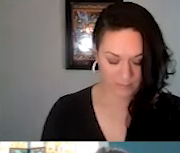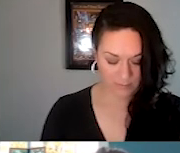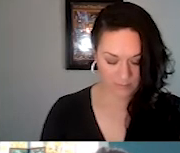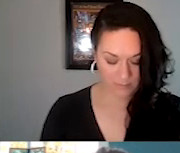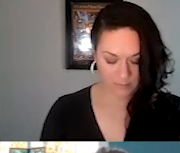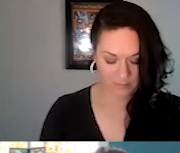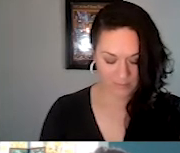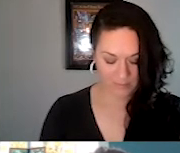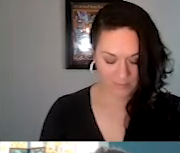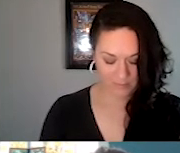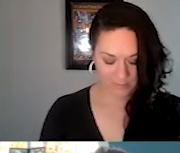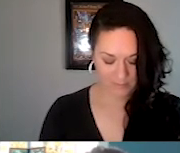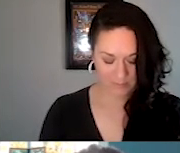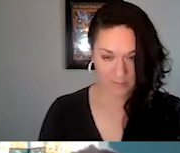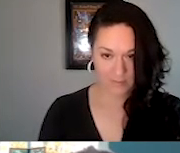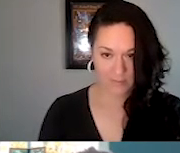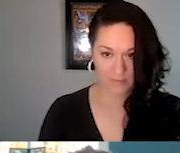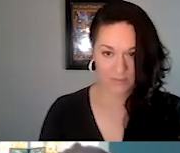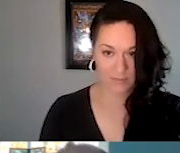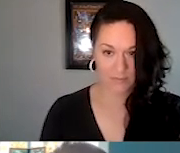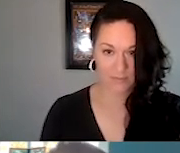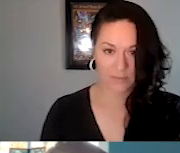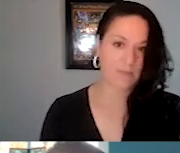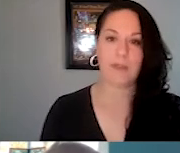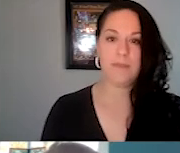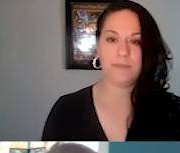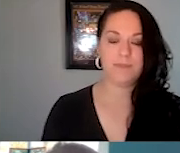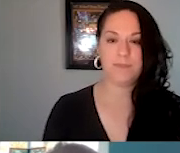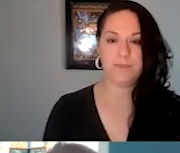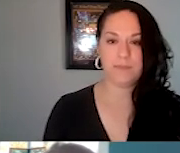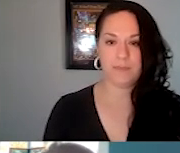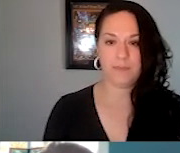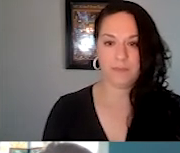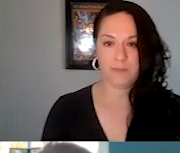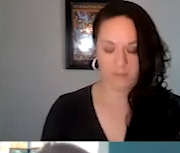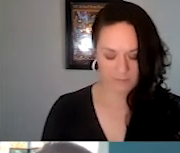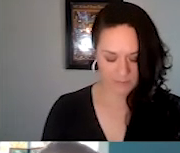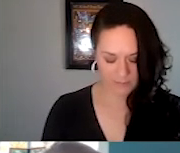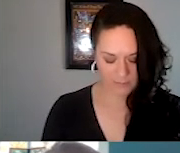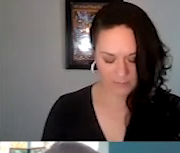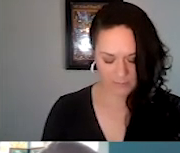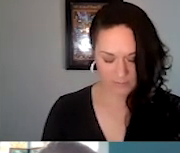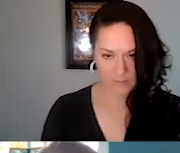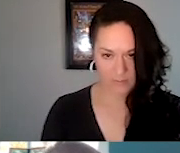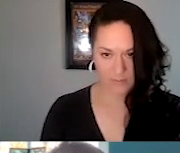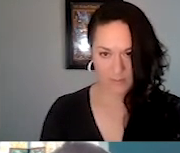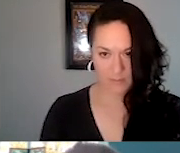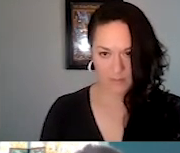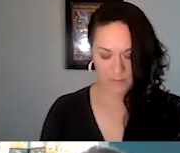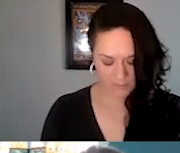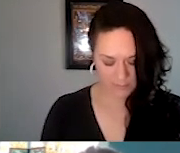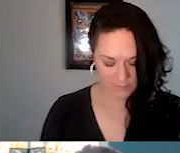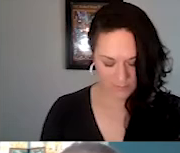know. This is the type of stuff you need to find out during your environmental scale, and then going in and doing what we do with shoulder taps and other